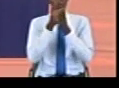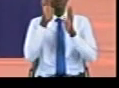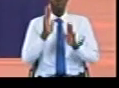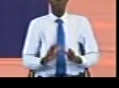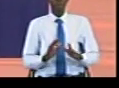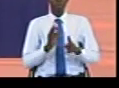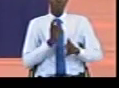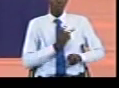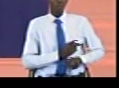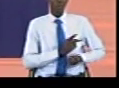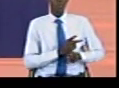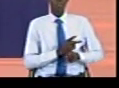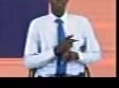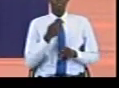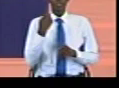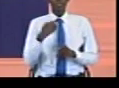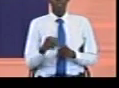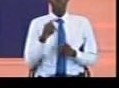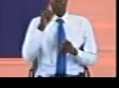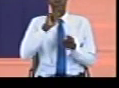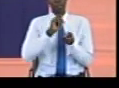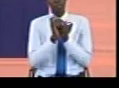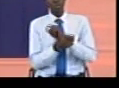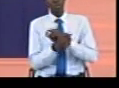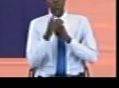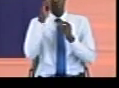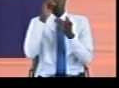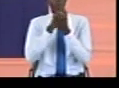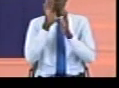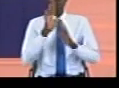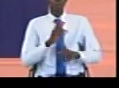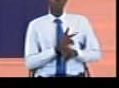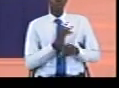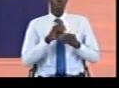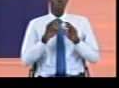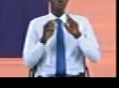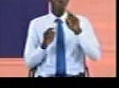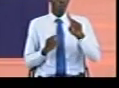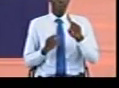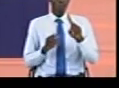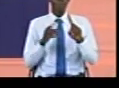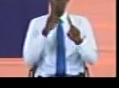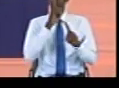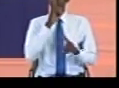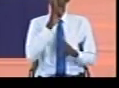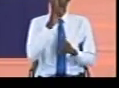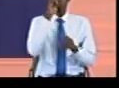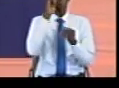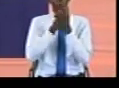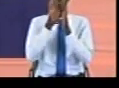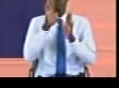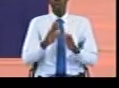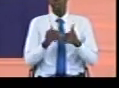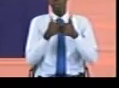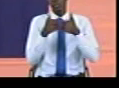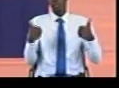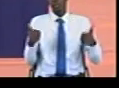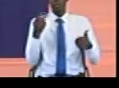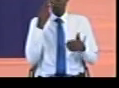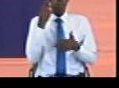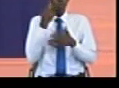transformed believer's preservation. Number one, the true believer's separation. You see what he